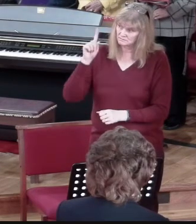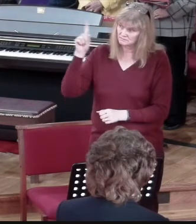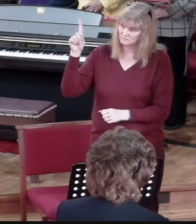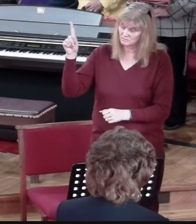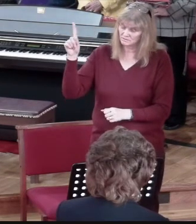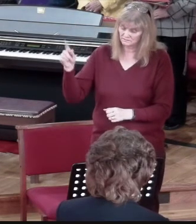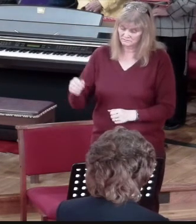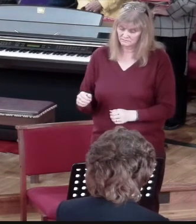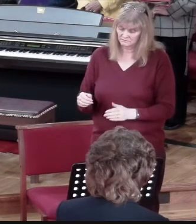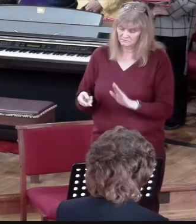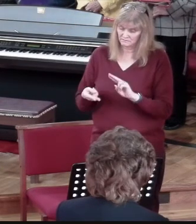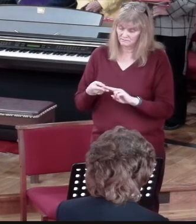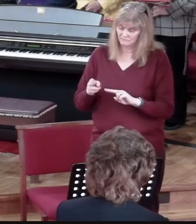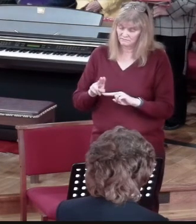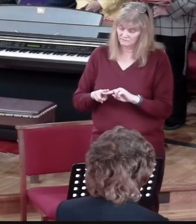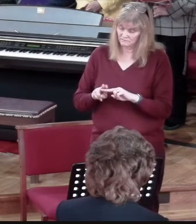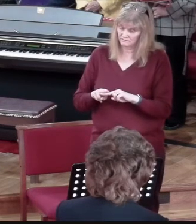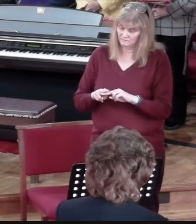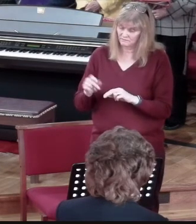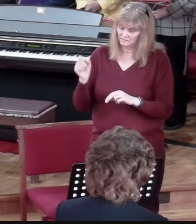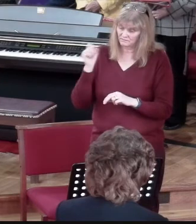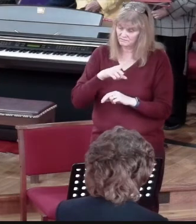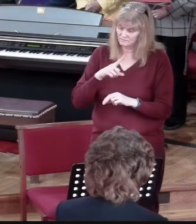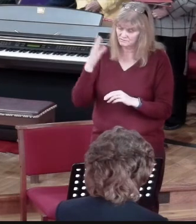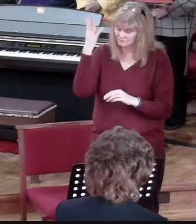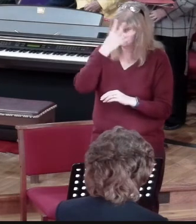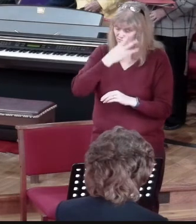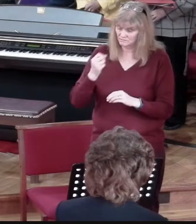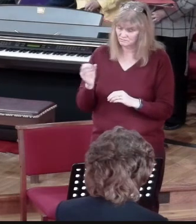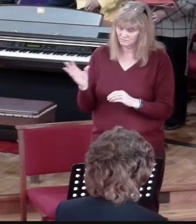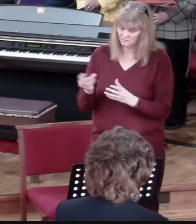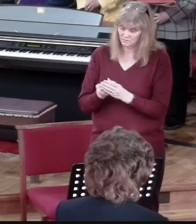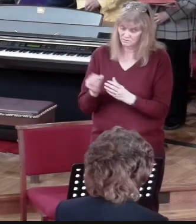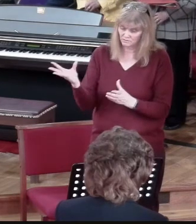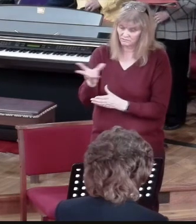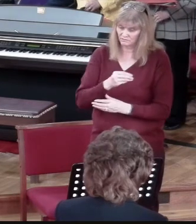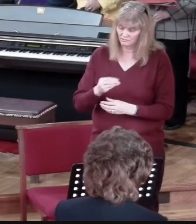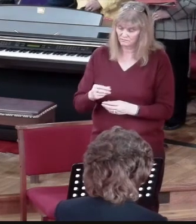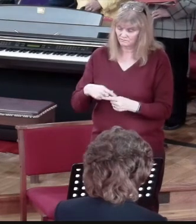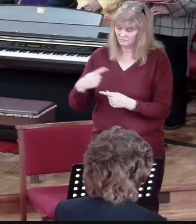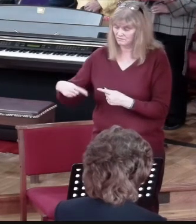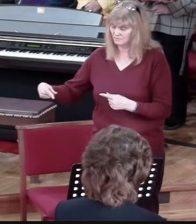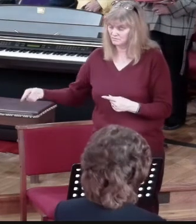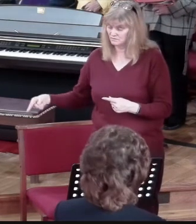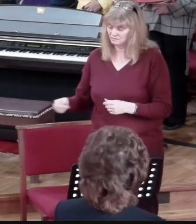the Father, the Son, and the Holy Spirit be with you all now and forevermore.